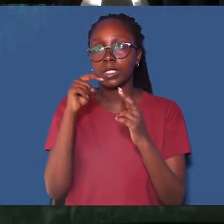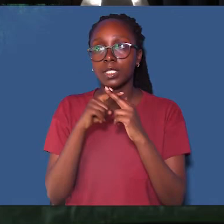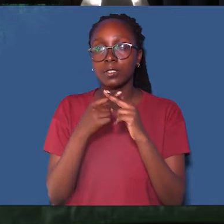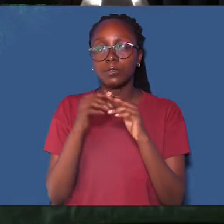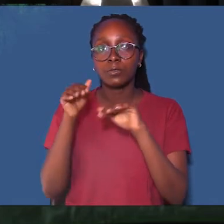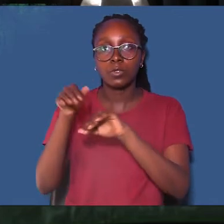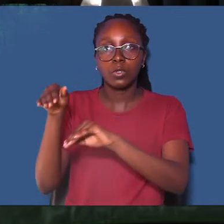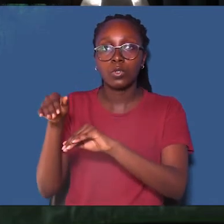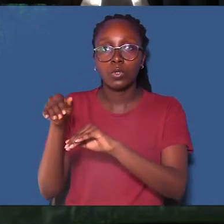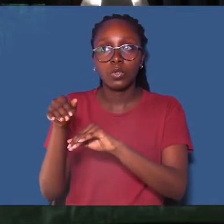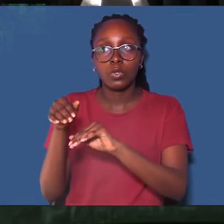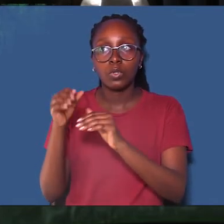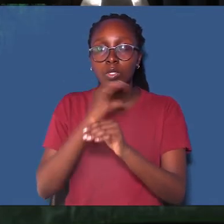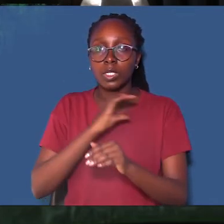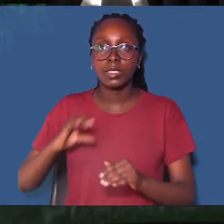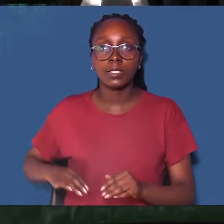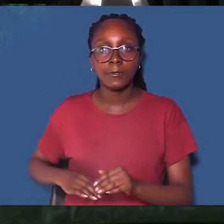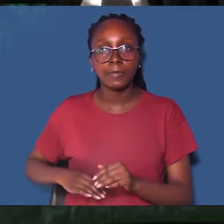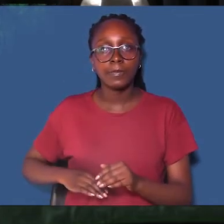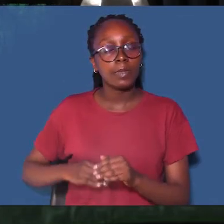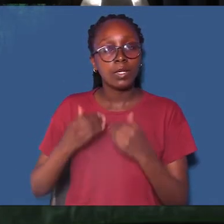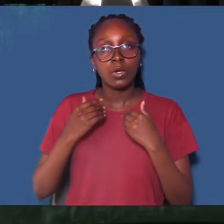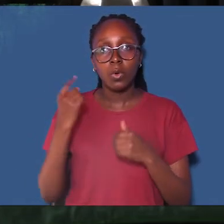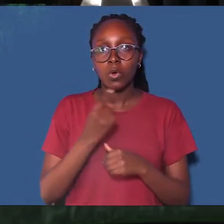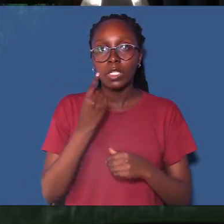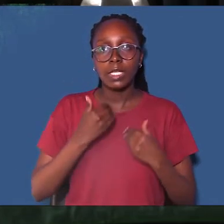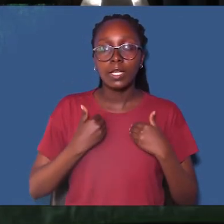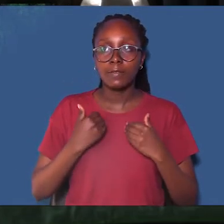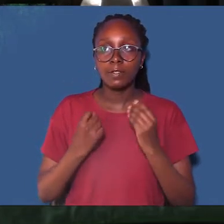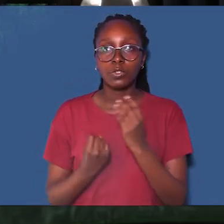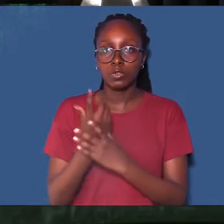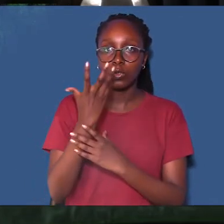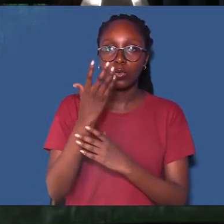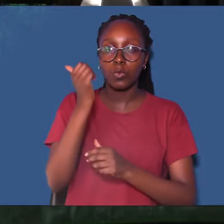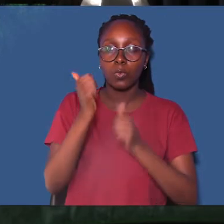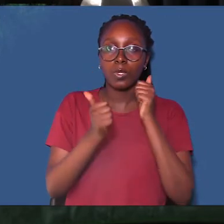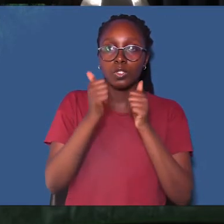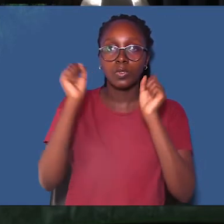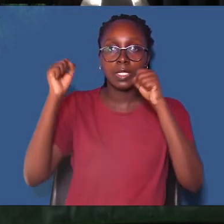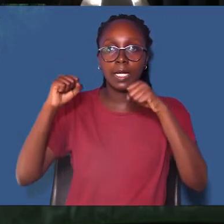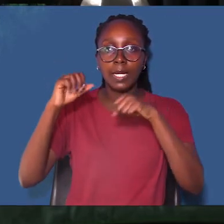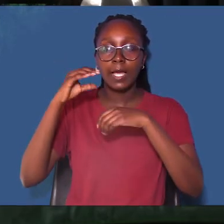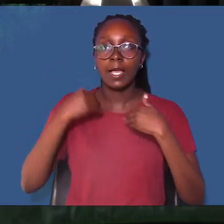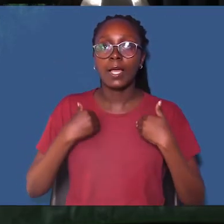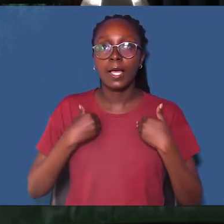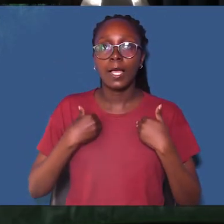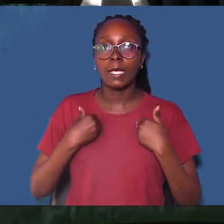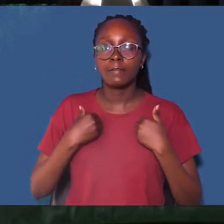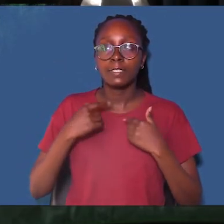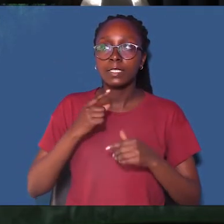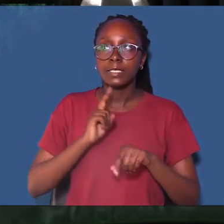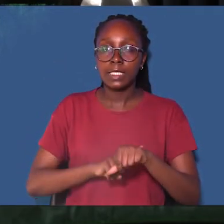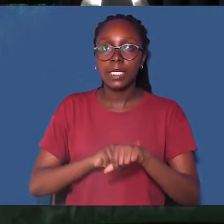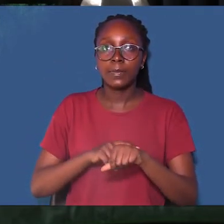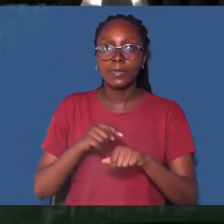There is growth that we can only get through this path of self-denial, pain, and suffering. As